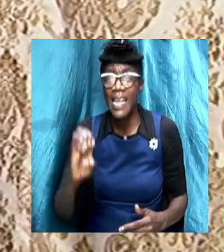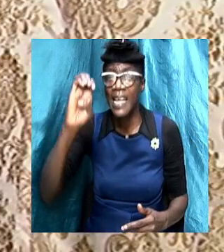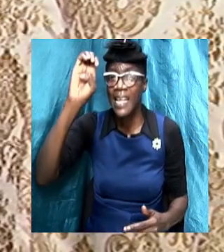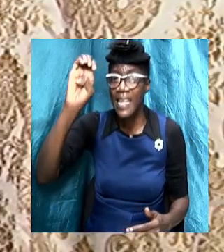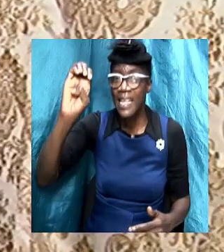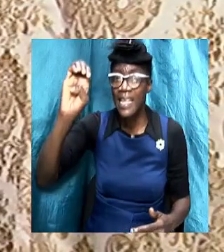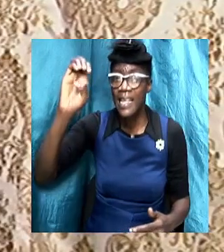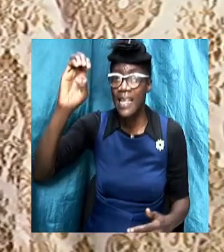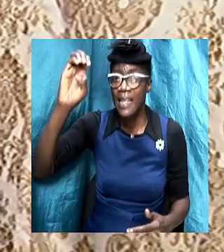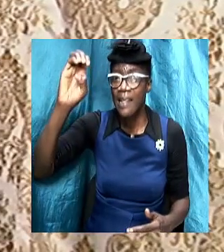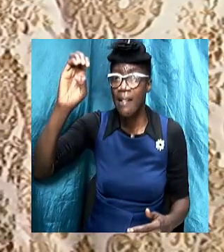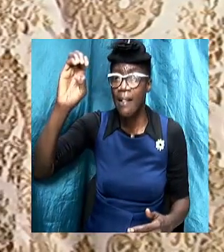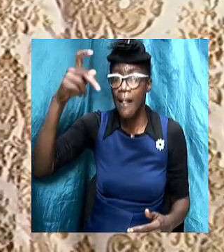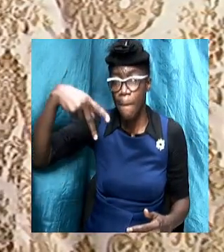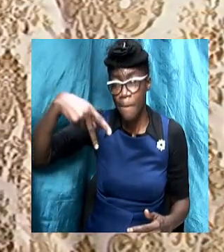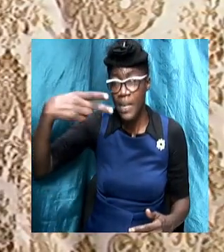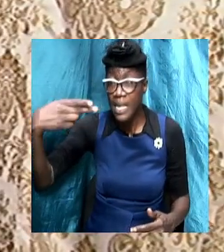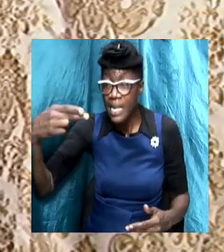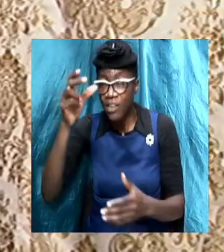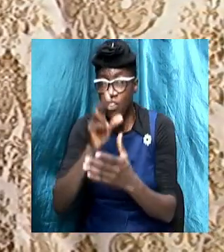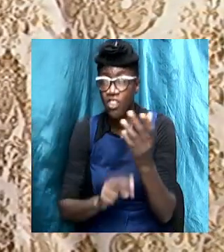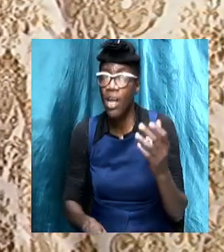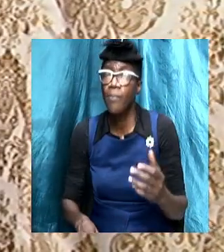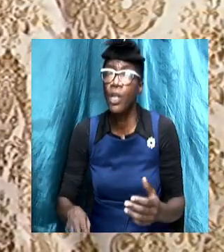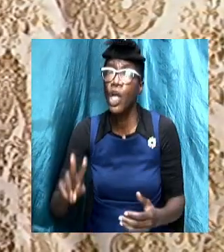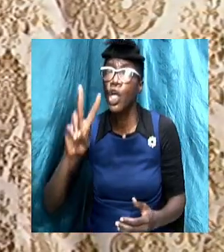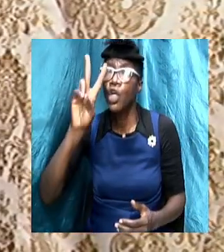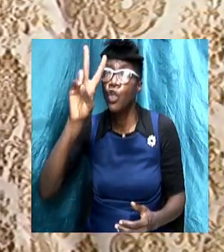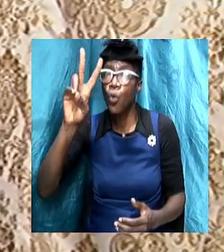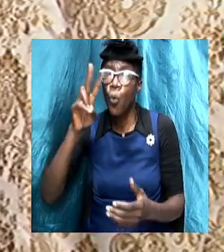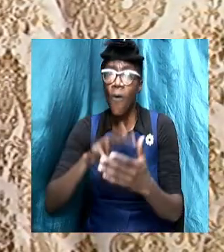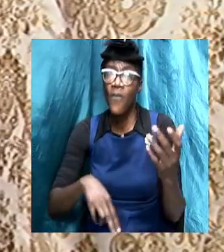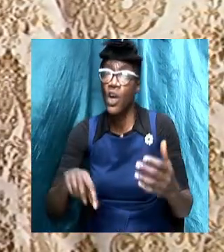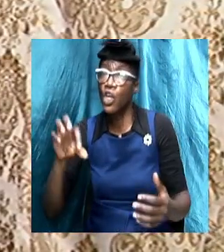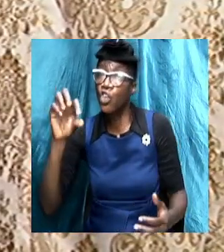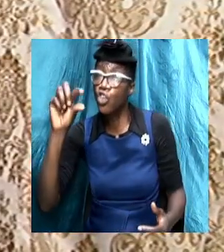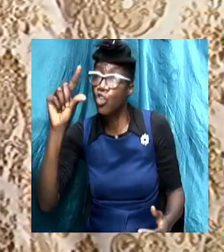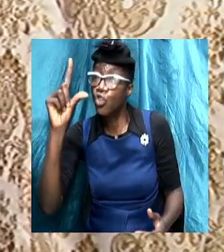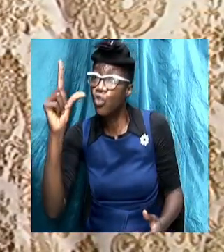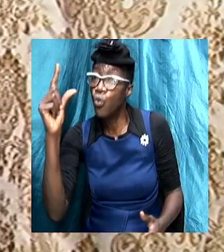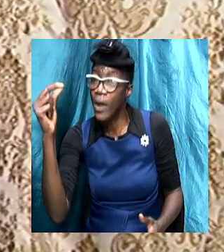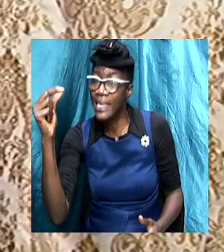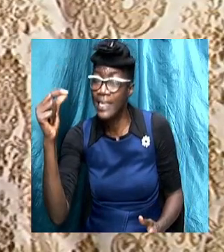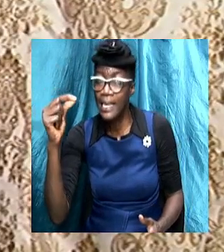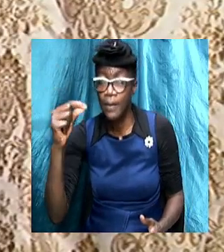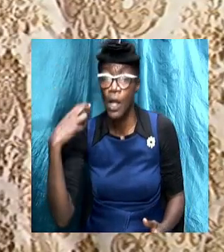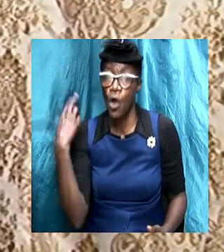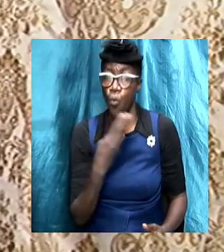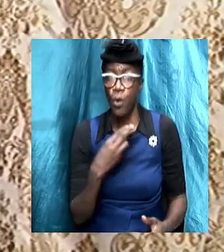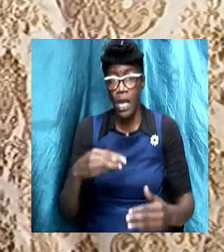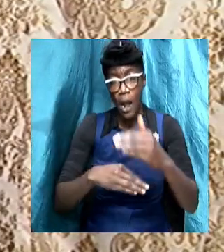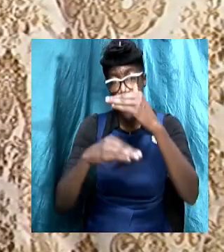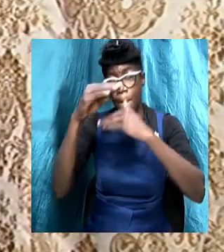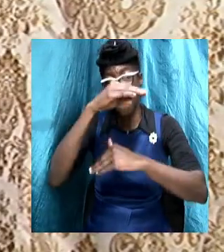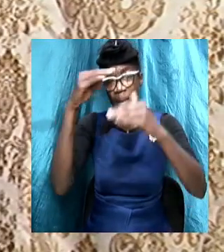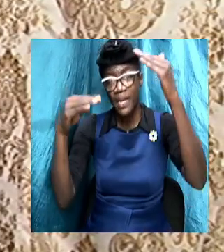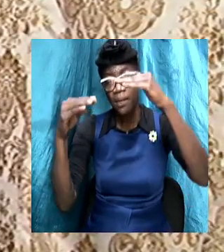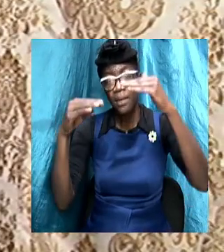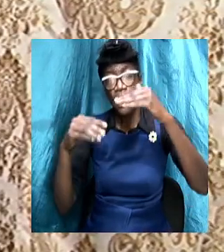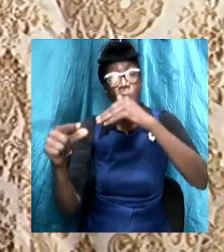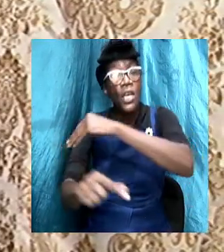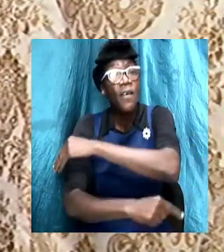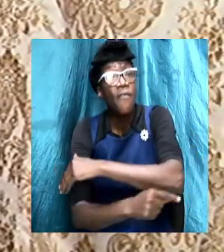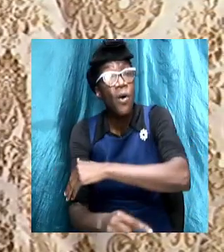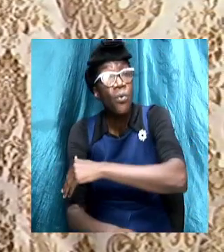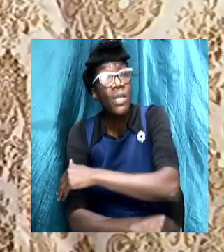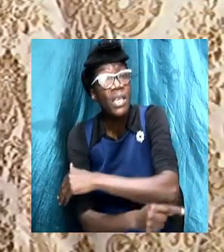chapter 2 and verse 20, amen, that we are built upon the foundation of the apostles